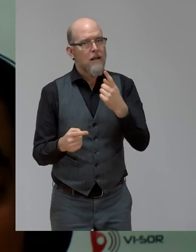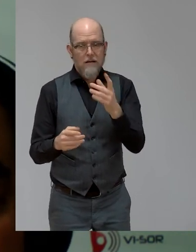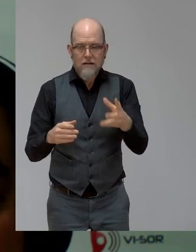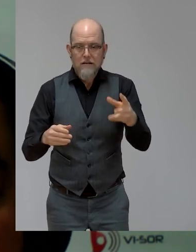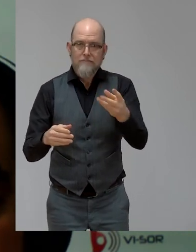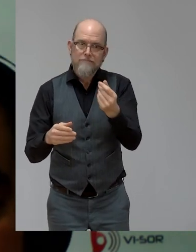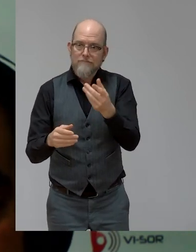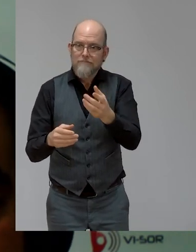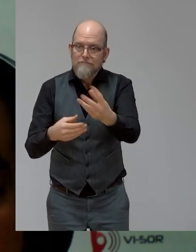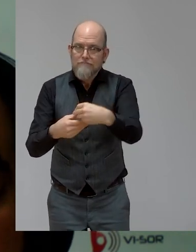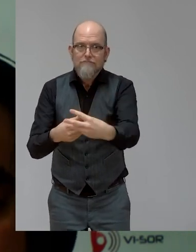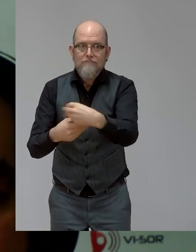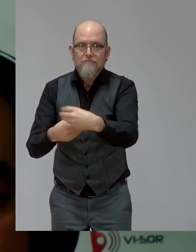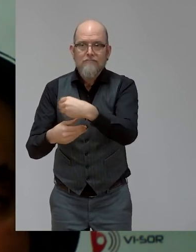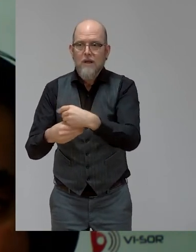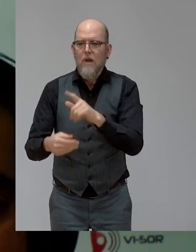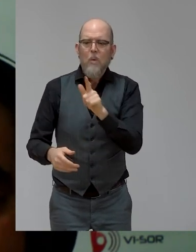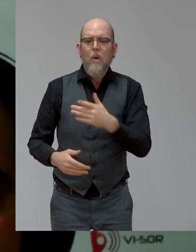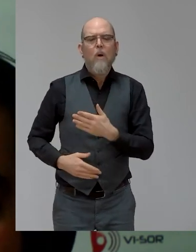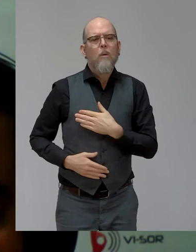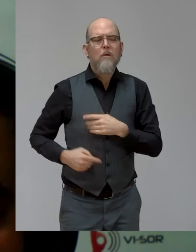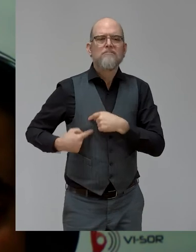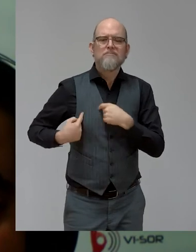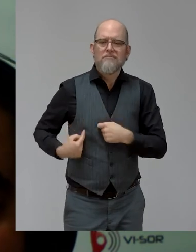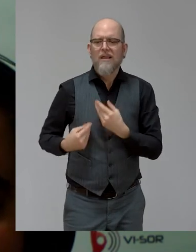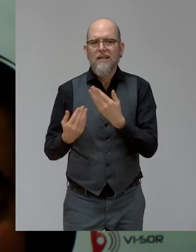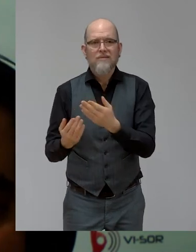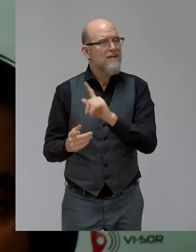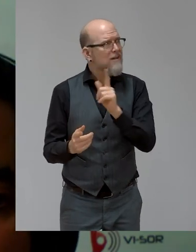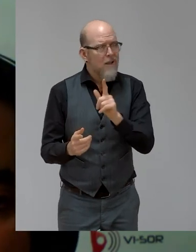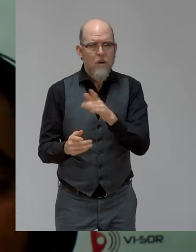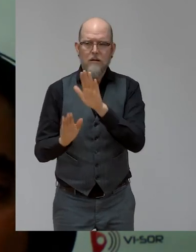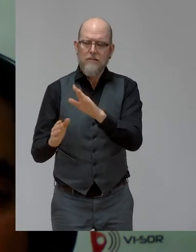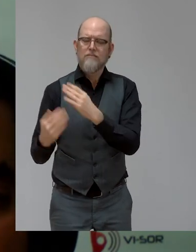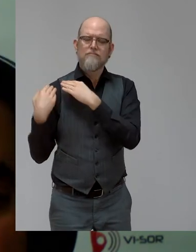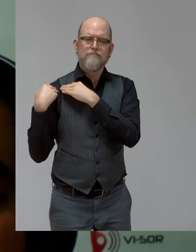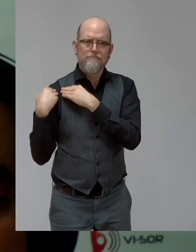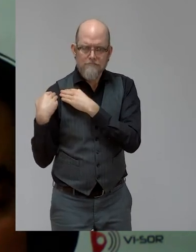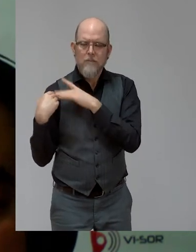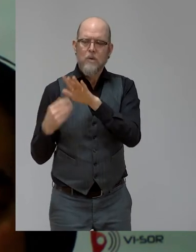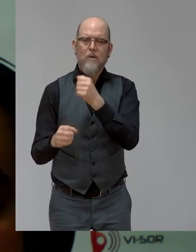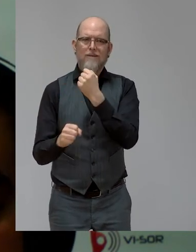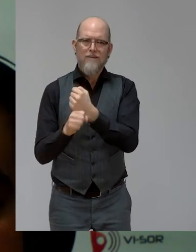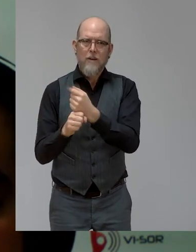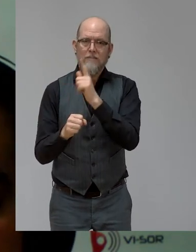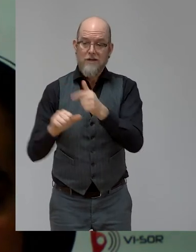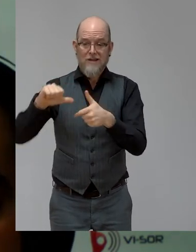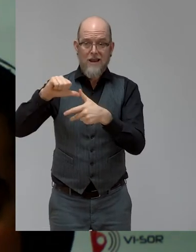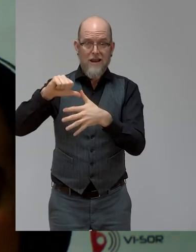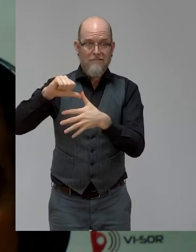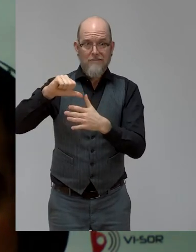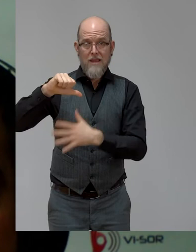philanthropy, but a commitment for everyone. Currently, in Latin America, there are countries that are dedicated